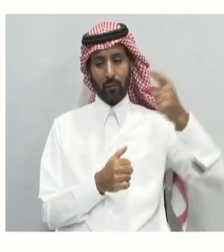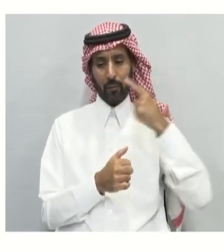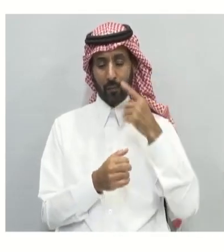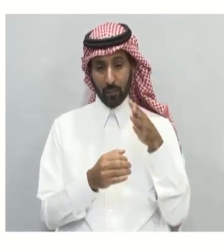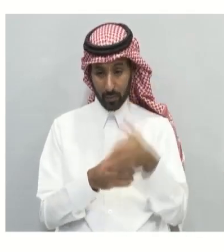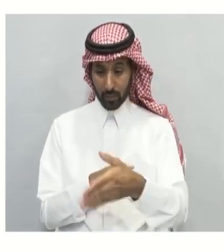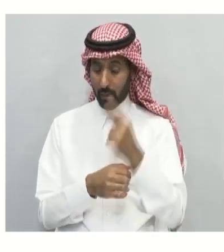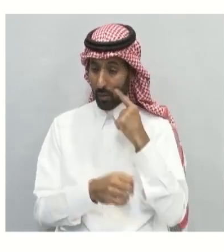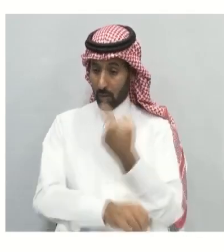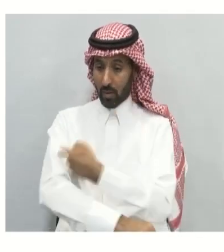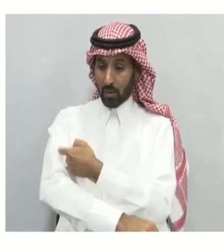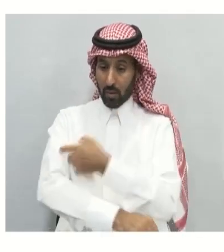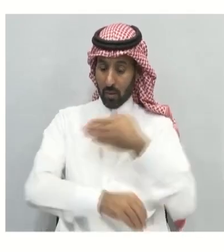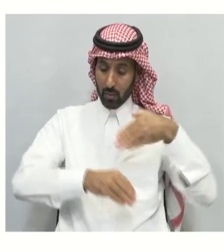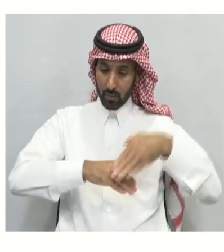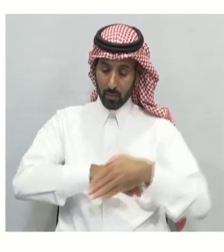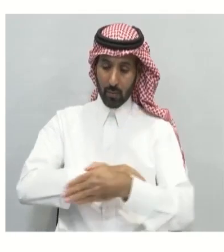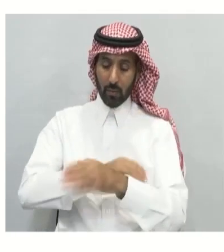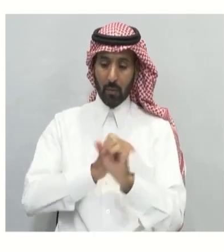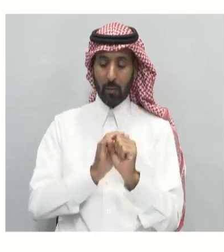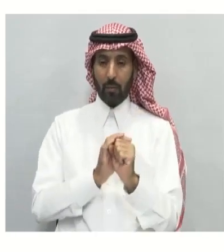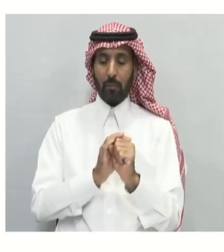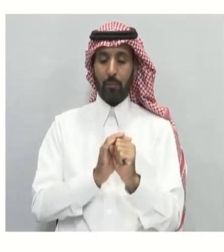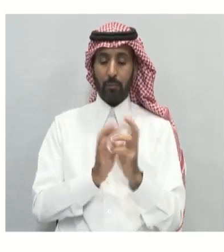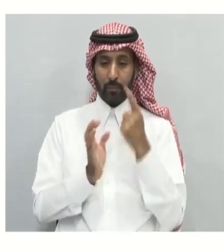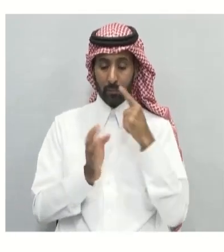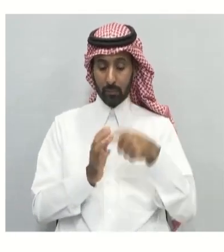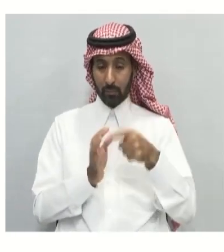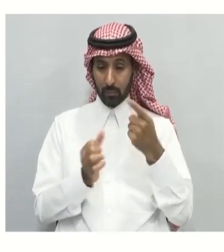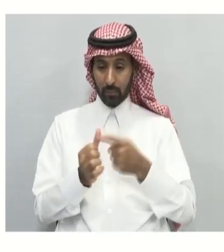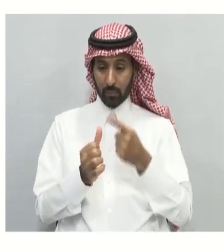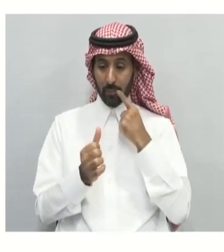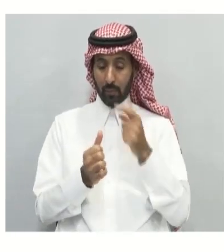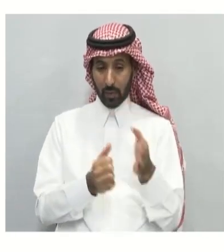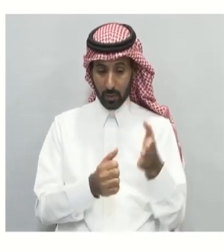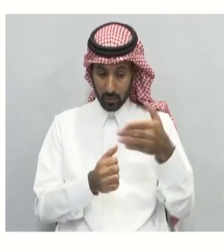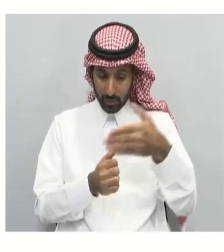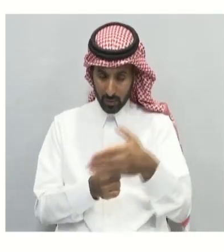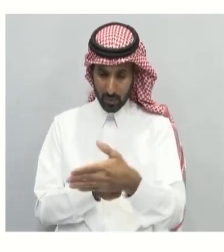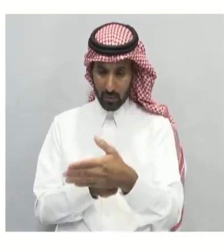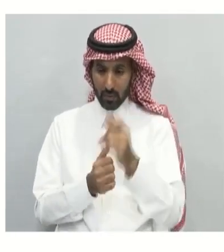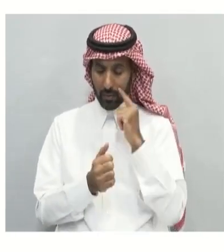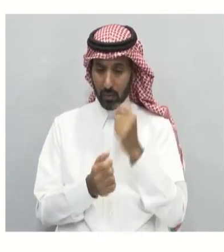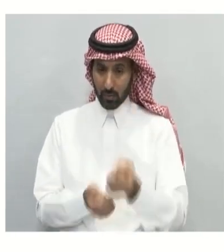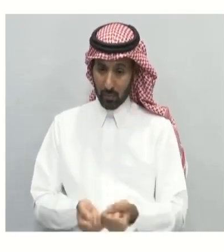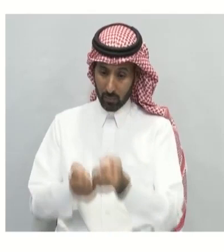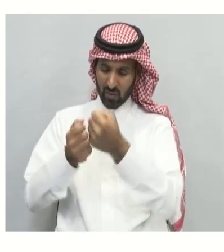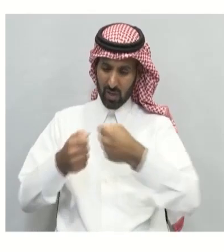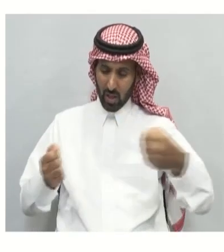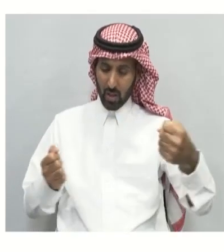Enter the hospital grounds from North Avenue and take the first right for the emergency entrance.